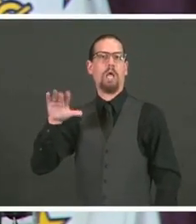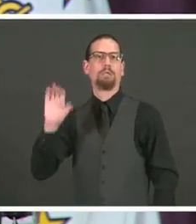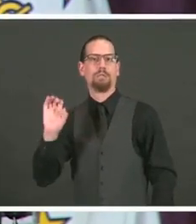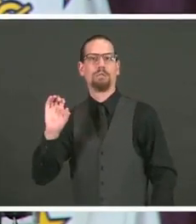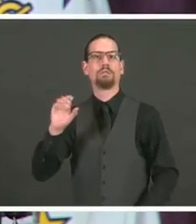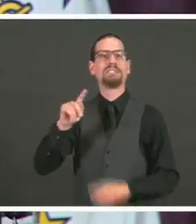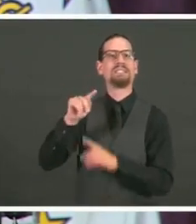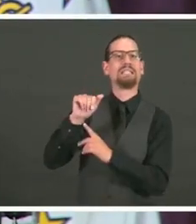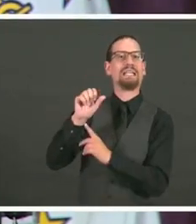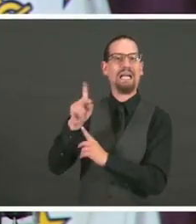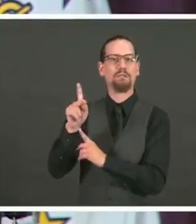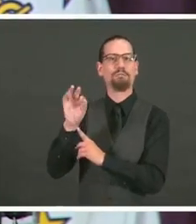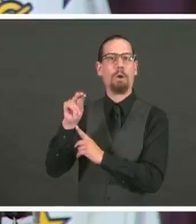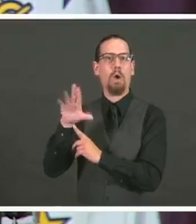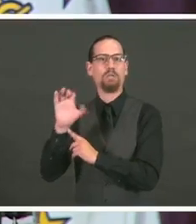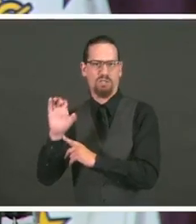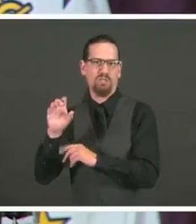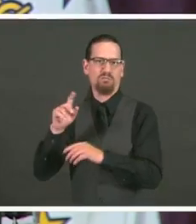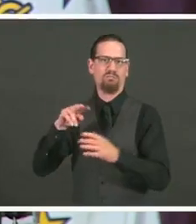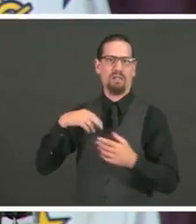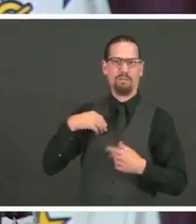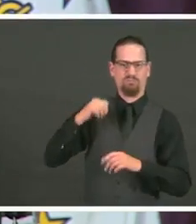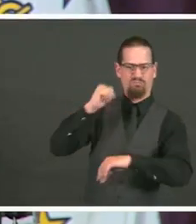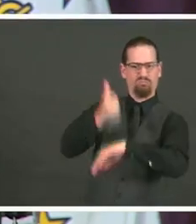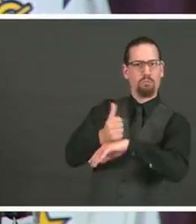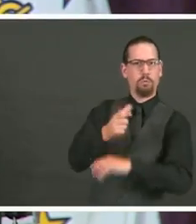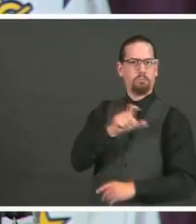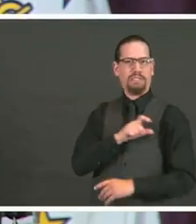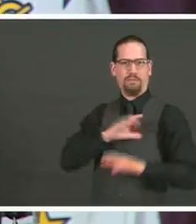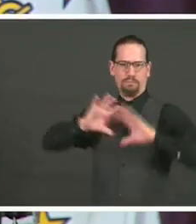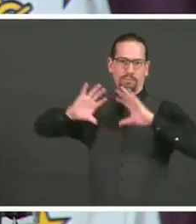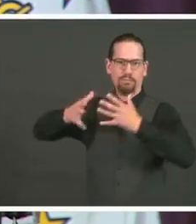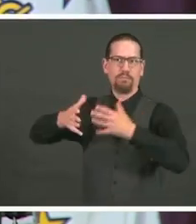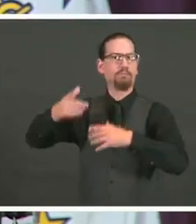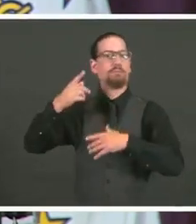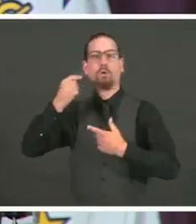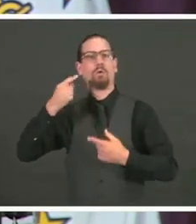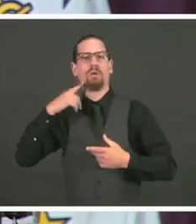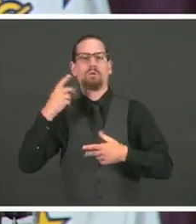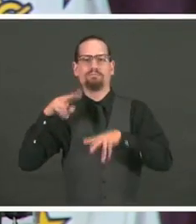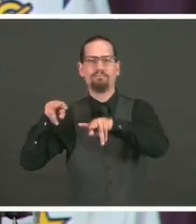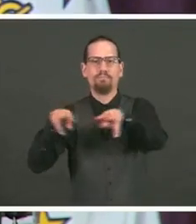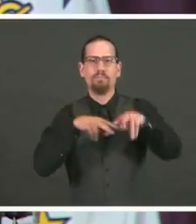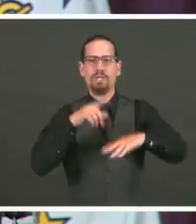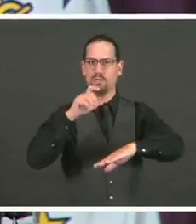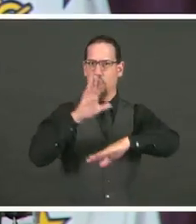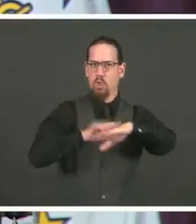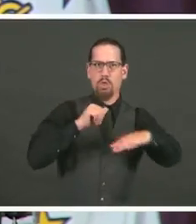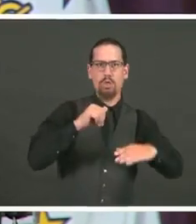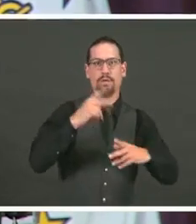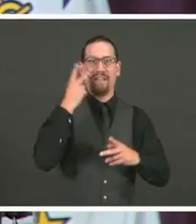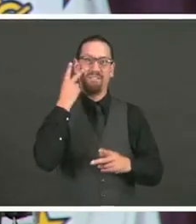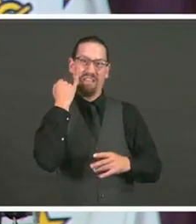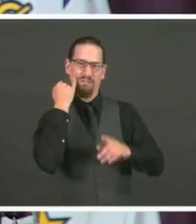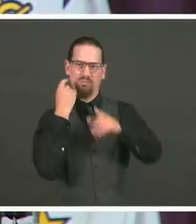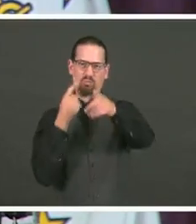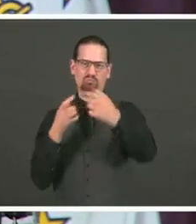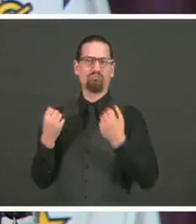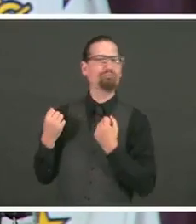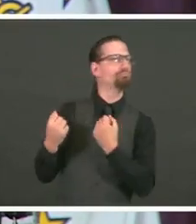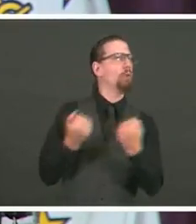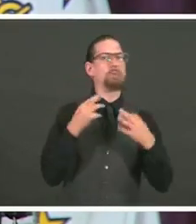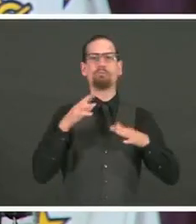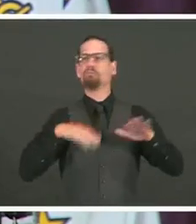So I want to ask you, the people of Rhode Island, to help us out. If you see a social gathering that is